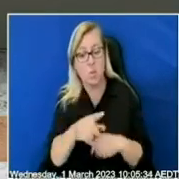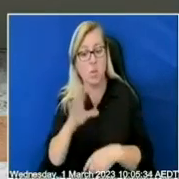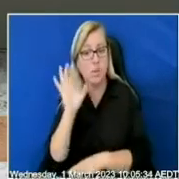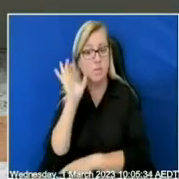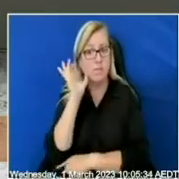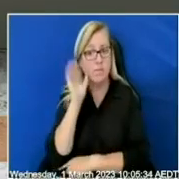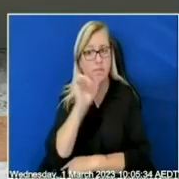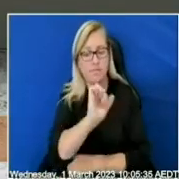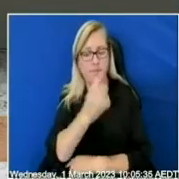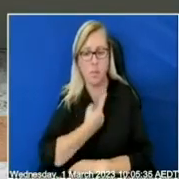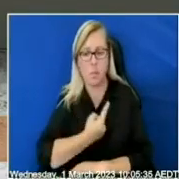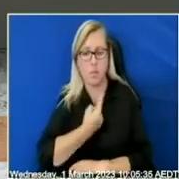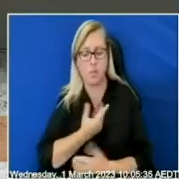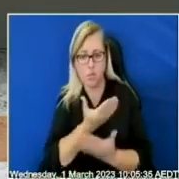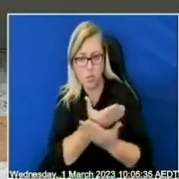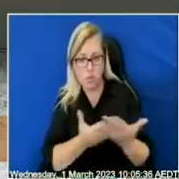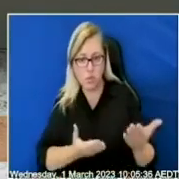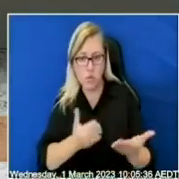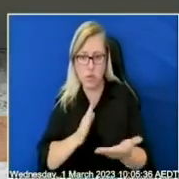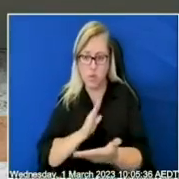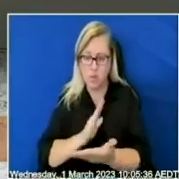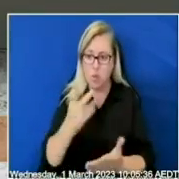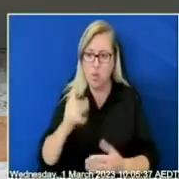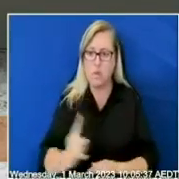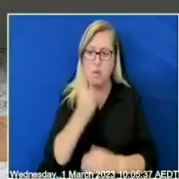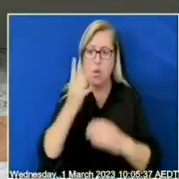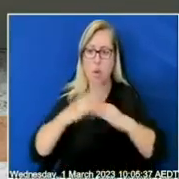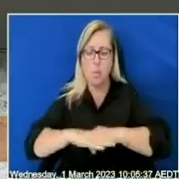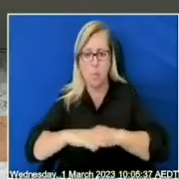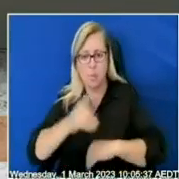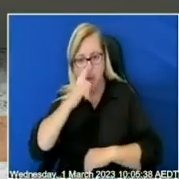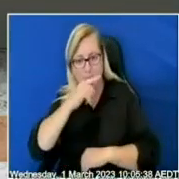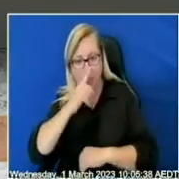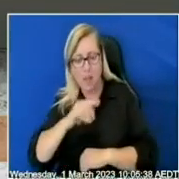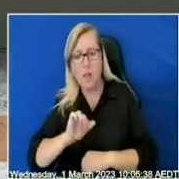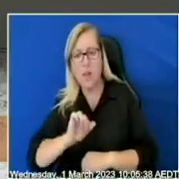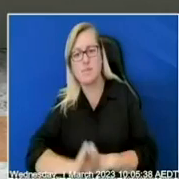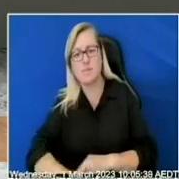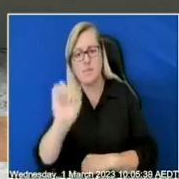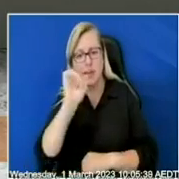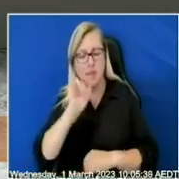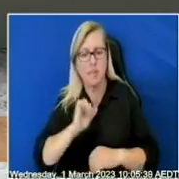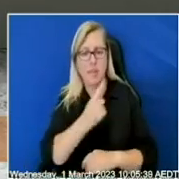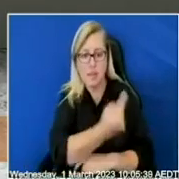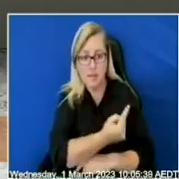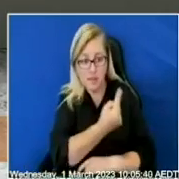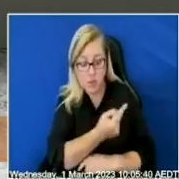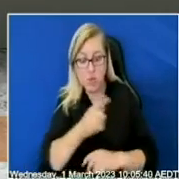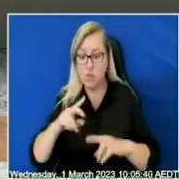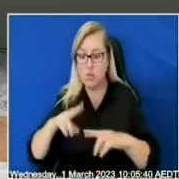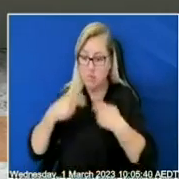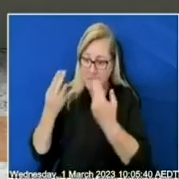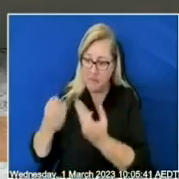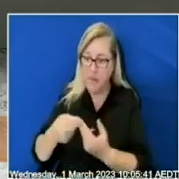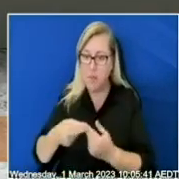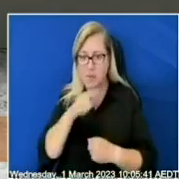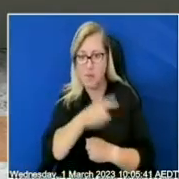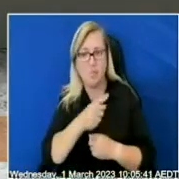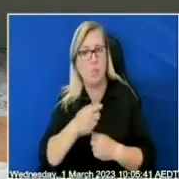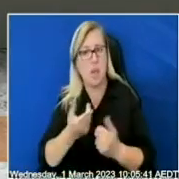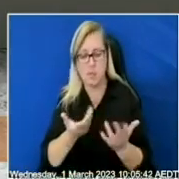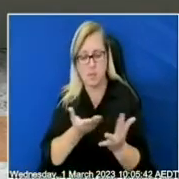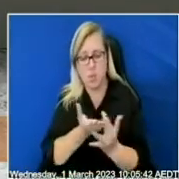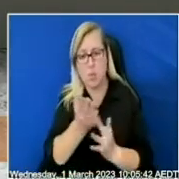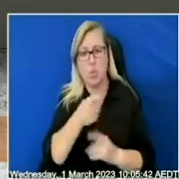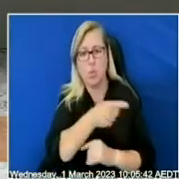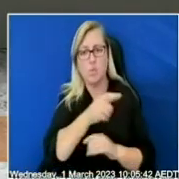Peoples, individuals and families that have been through or had to deal with these systems. We expect that this